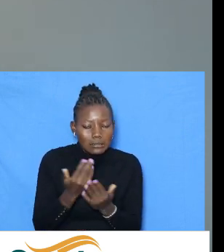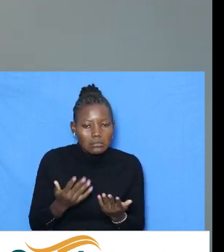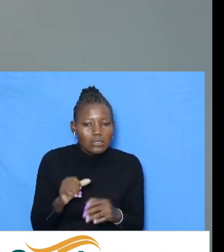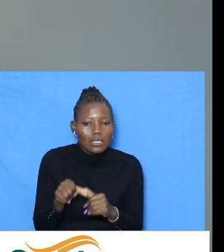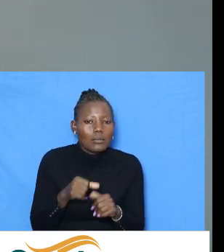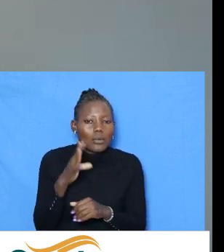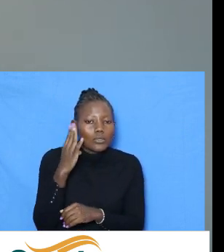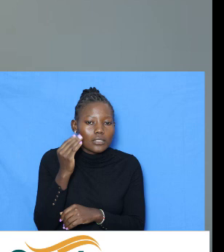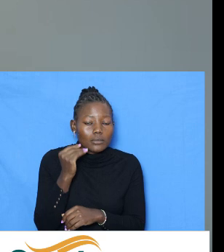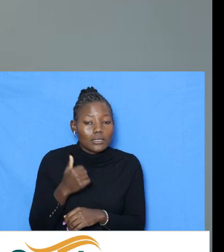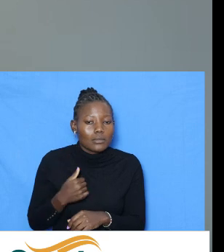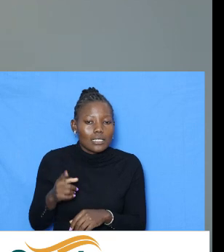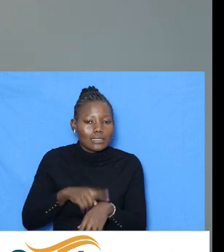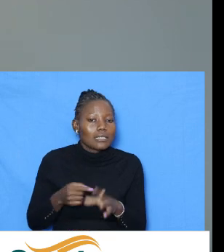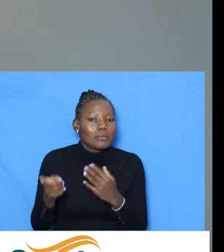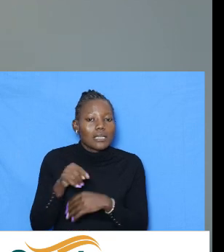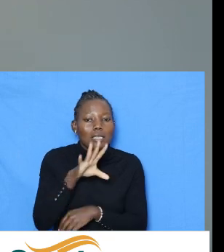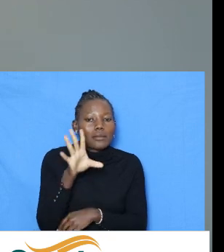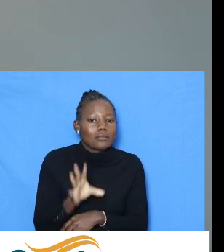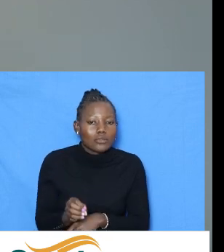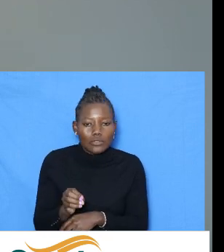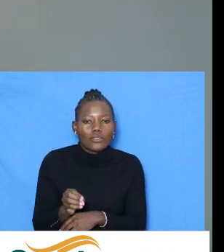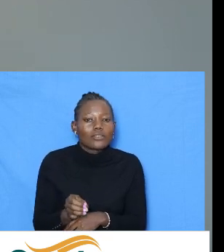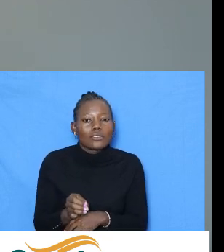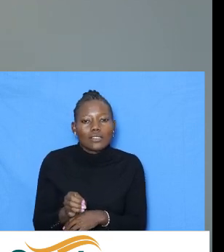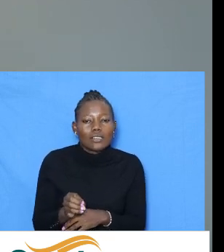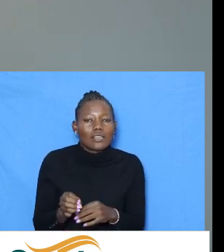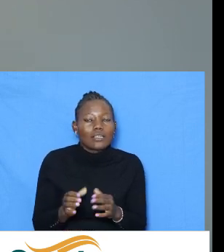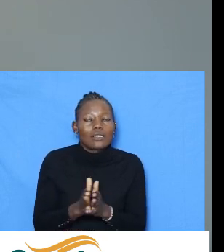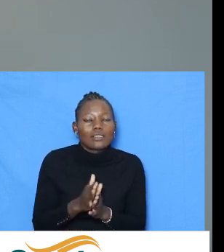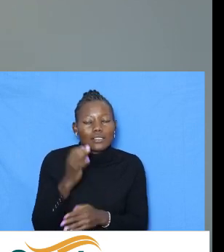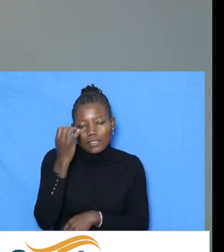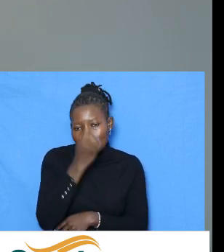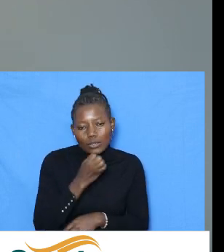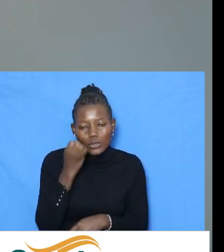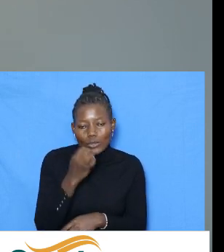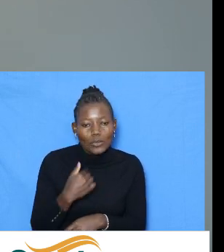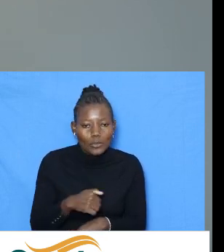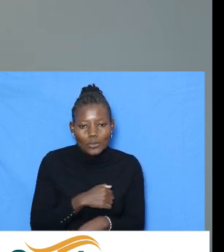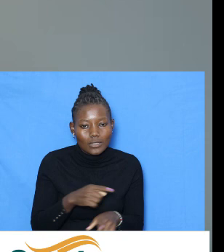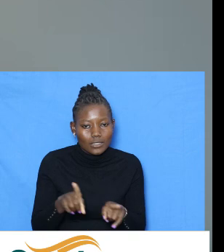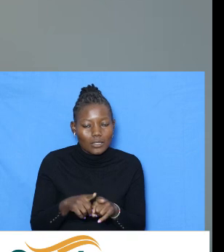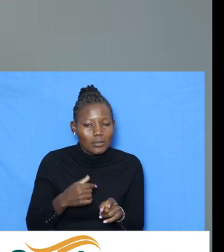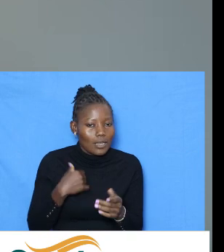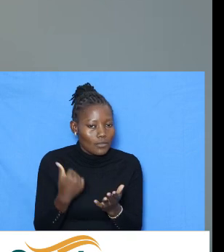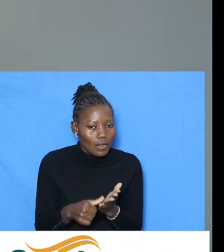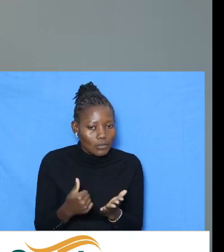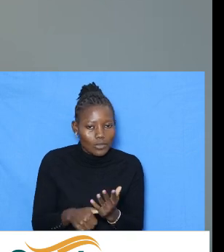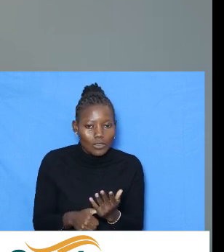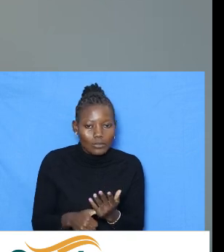when I come to Africa and my experience what I have here in Europe, where we also have the problem